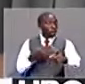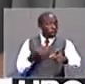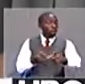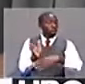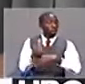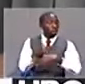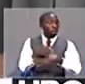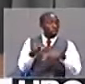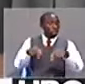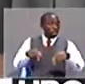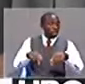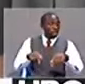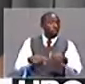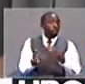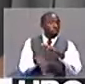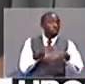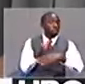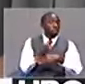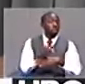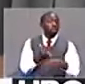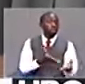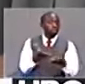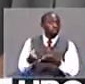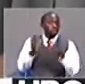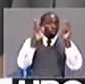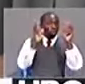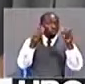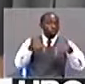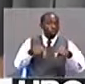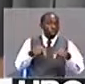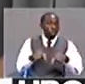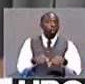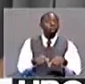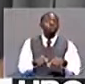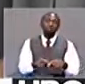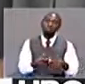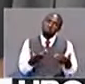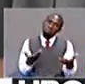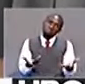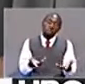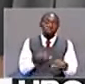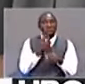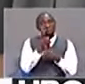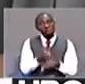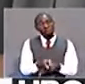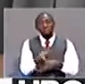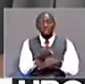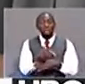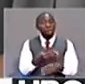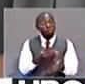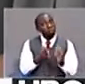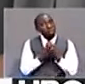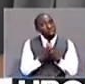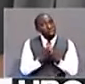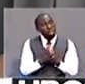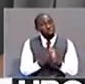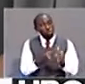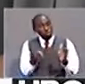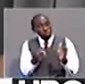is here. I am happy he's the one who brought this motion here. That Prime Minister and government, you put there a very